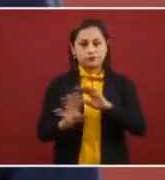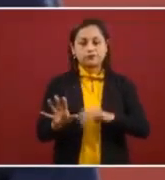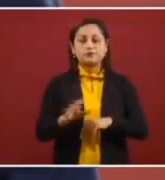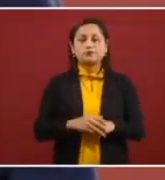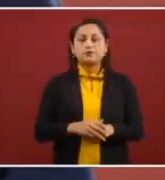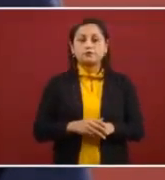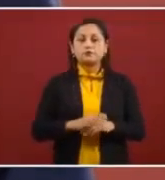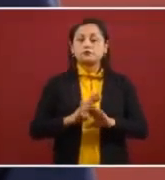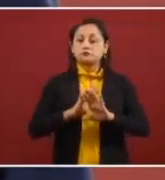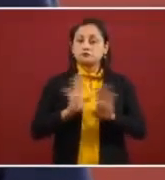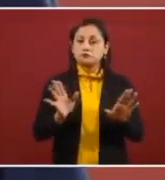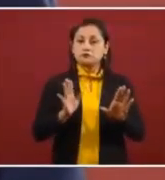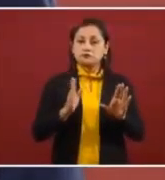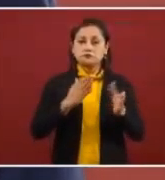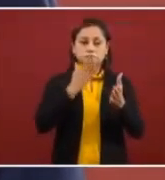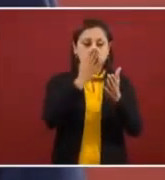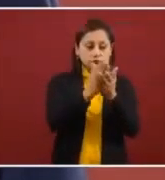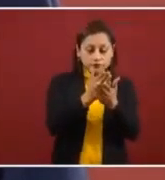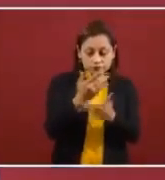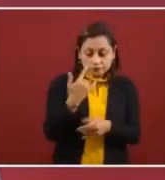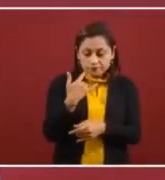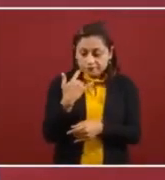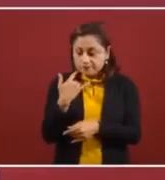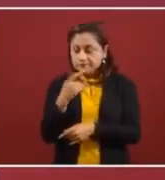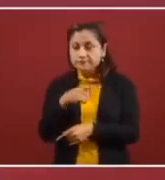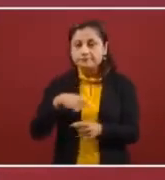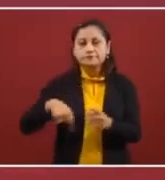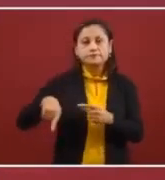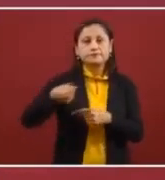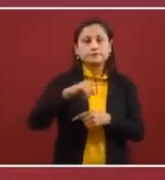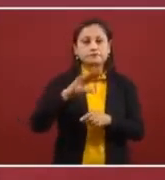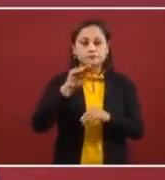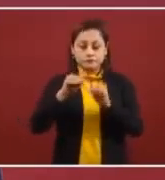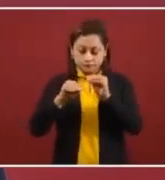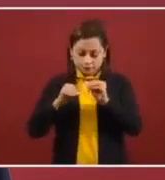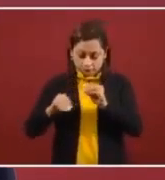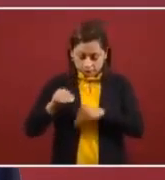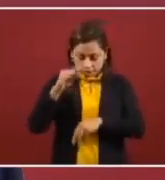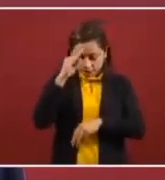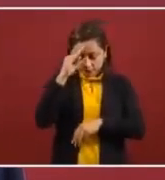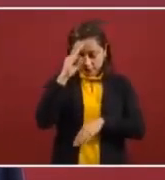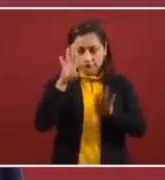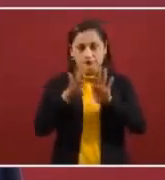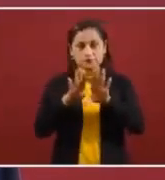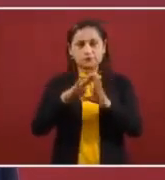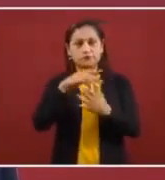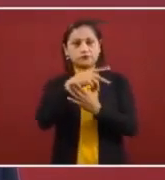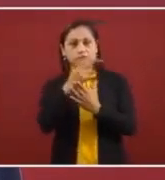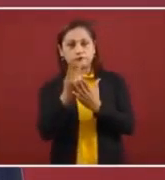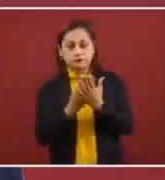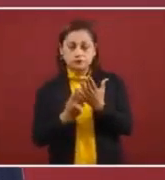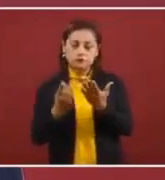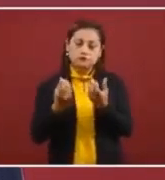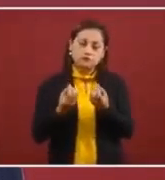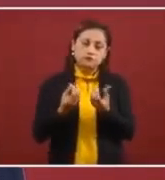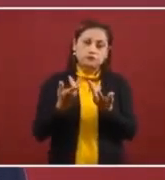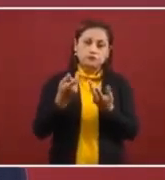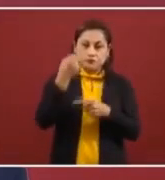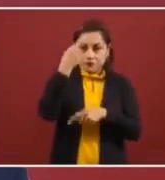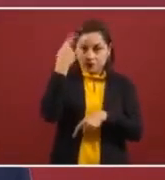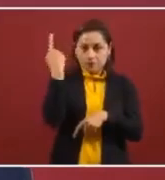And after this run, now we're going to be doing the National Plan for Health.